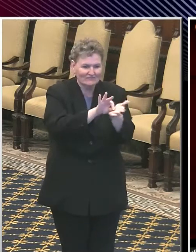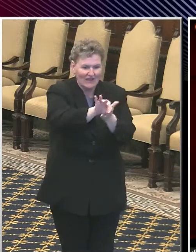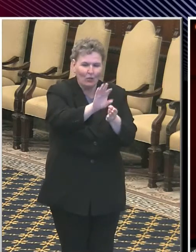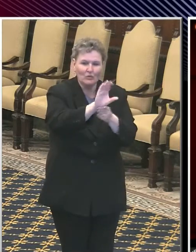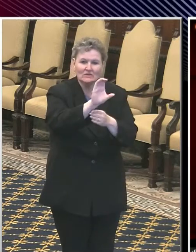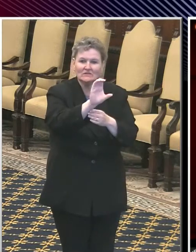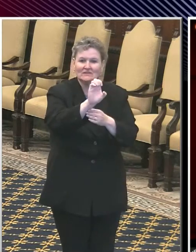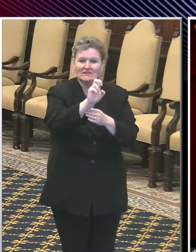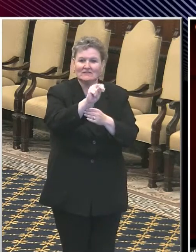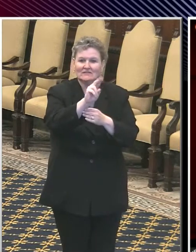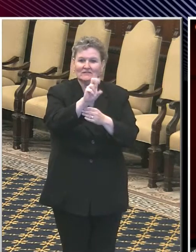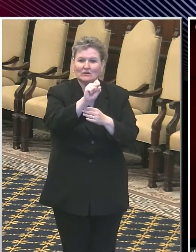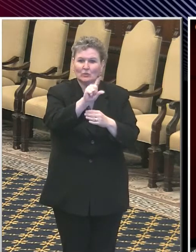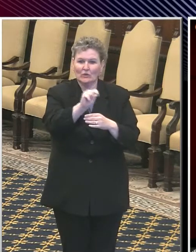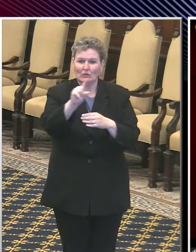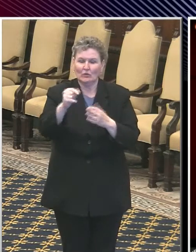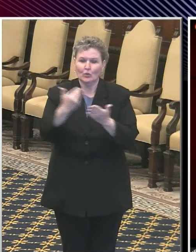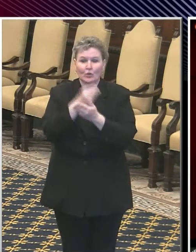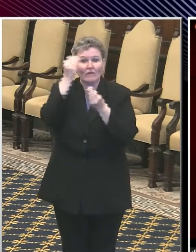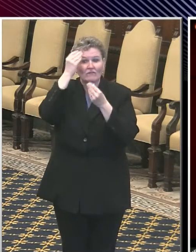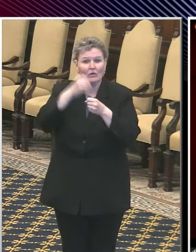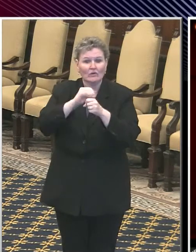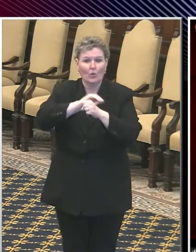surpassed 50,000 calls. They've made